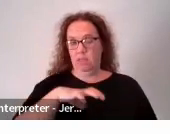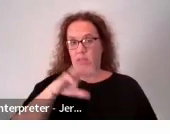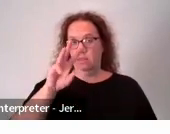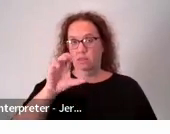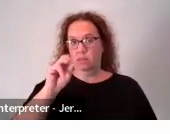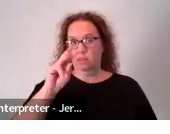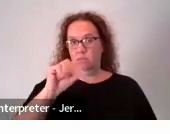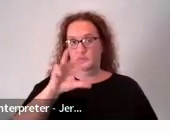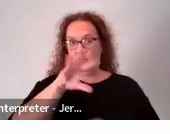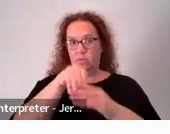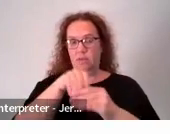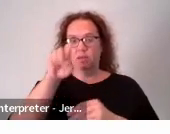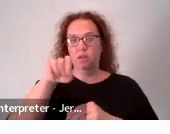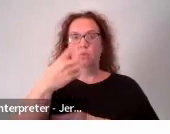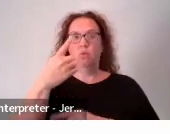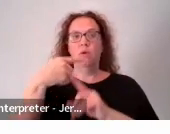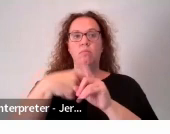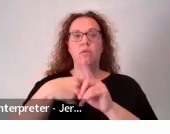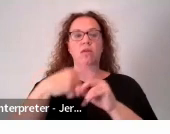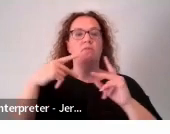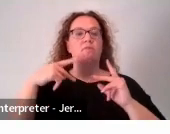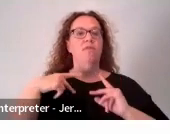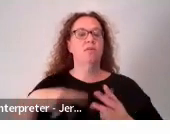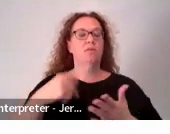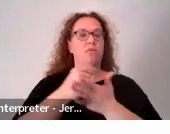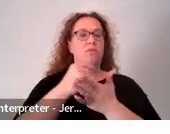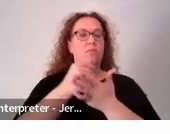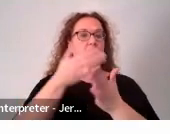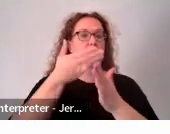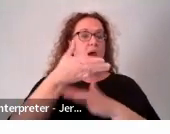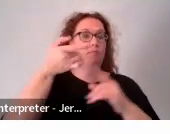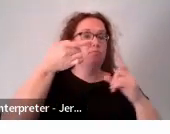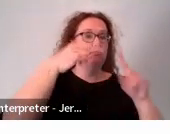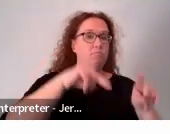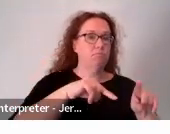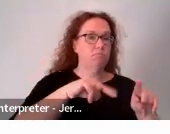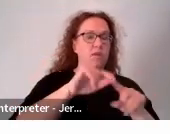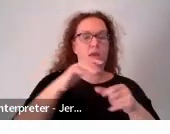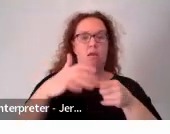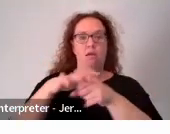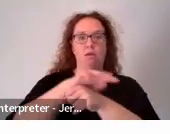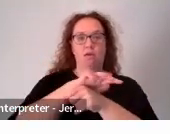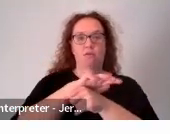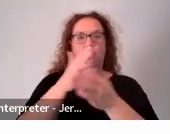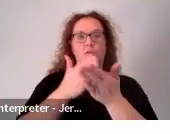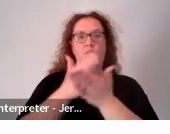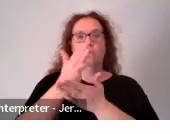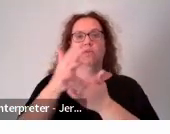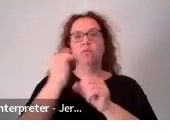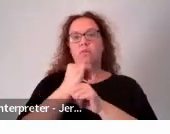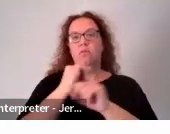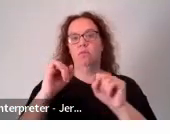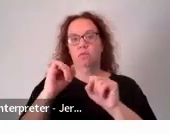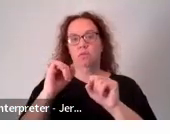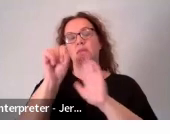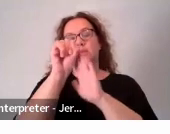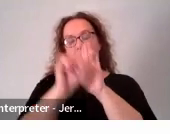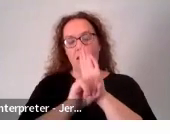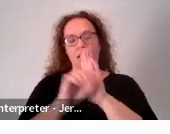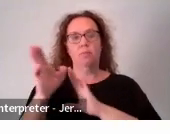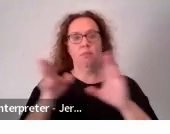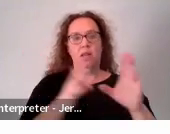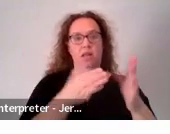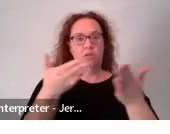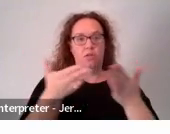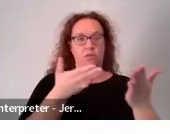who needs 1 month of physical therapy after an injury, they could get that covered via their state plan services. But if you had